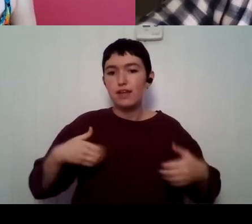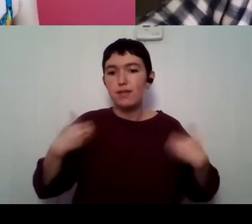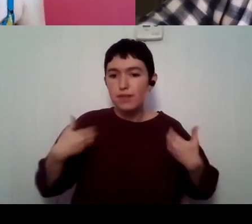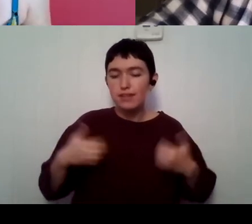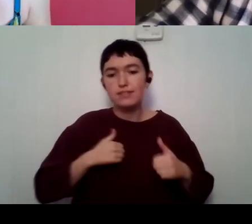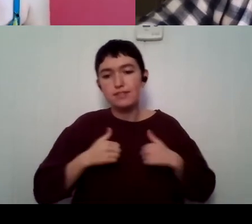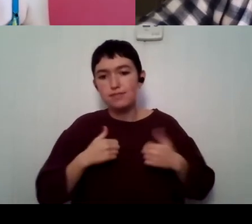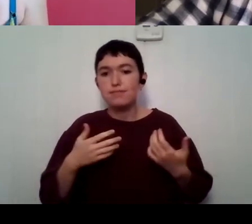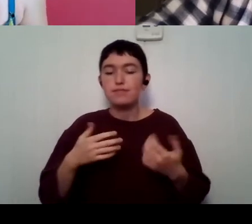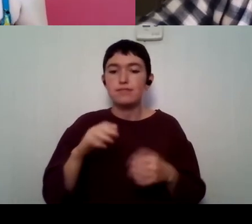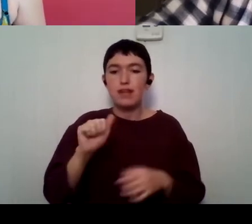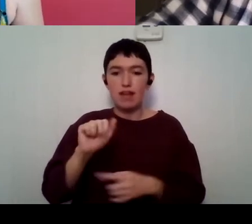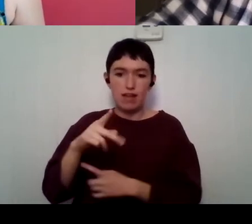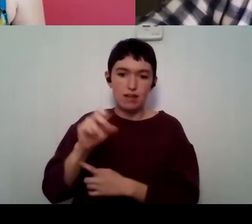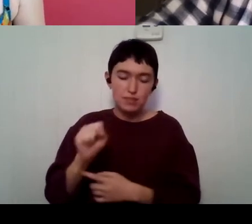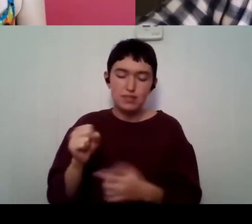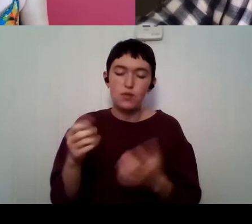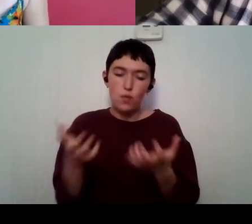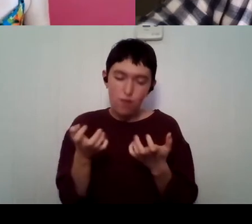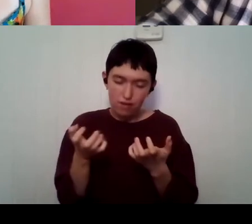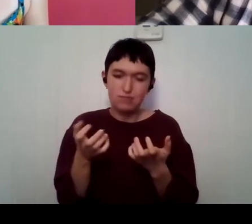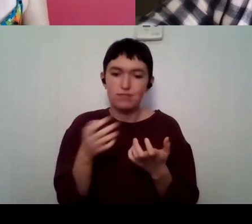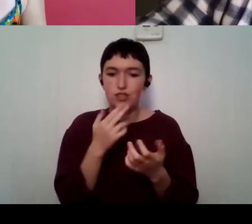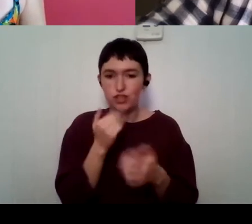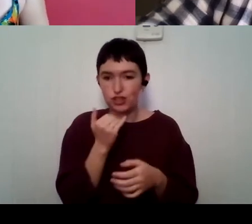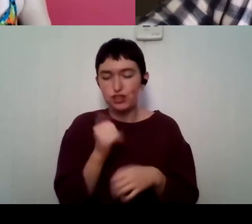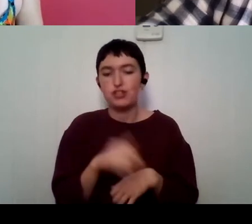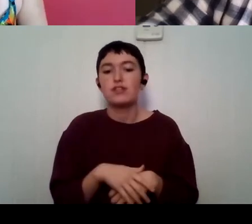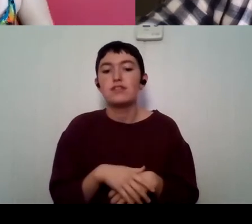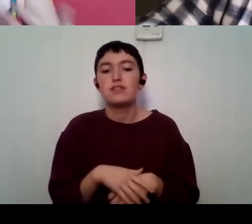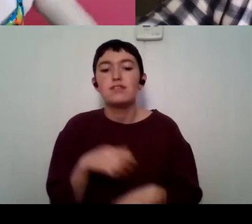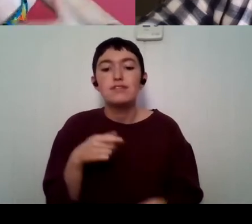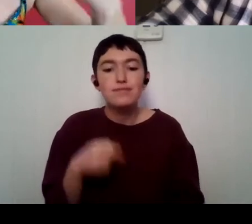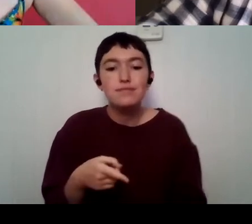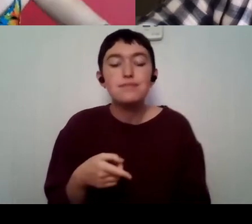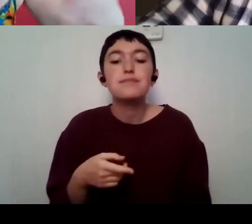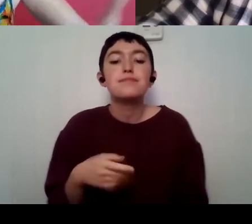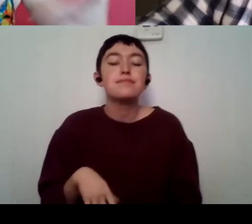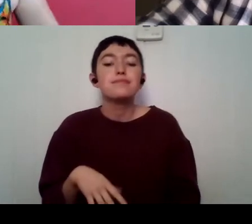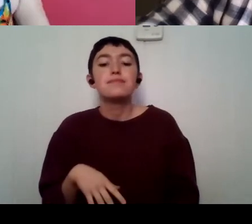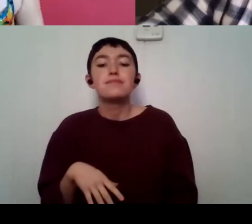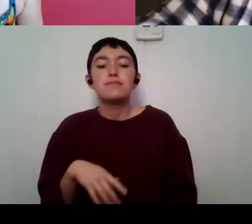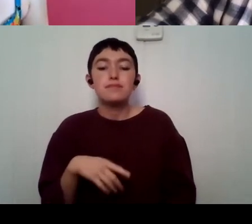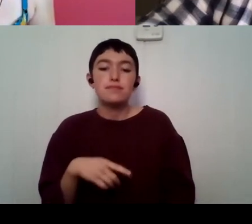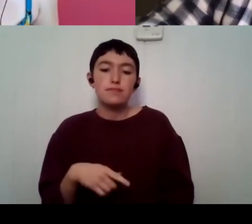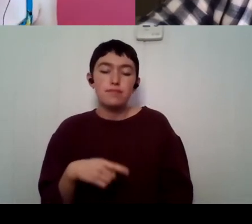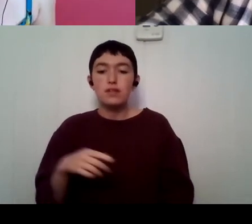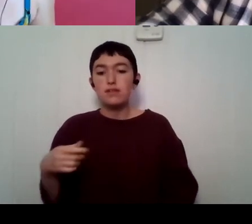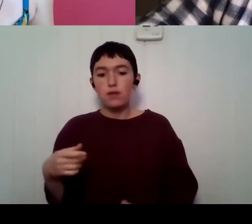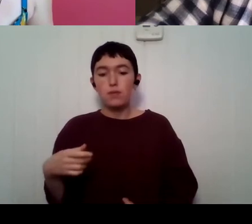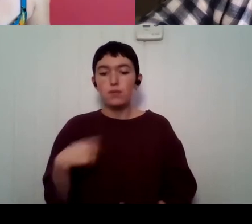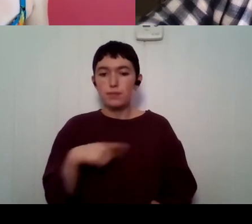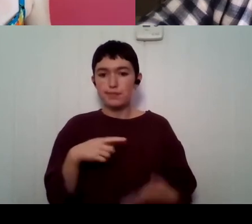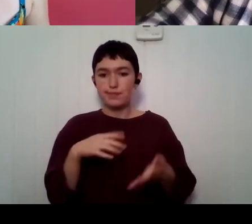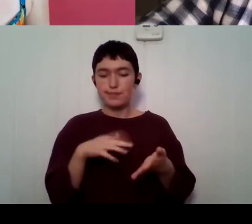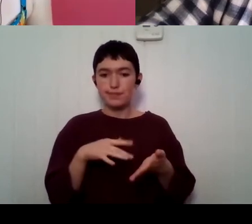was going to do a drunken monkey study, because alcohol, which is basically the product of fermenting fruit,